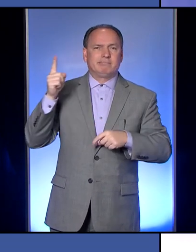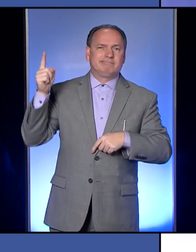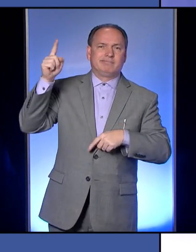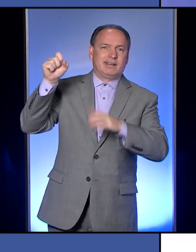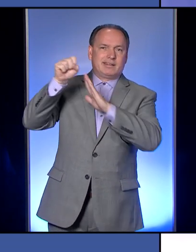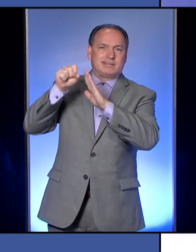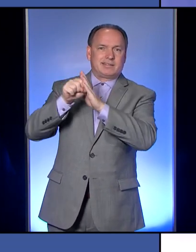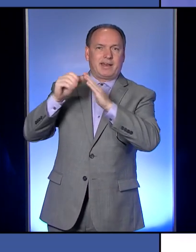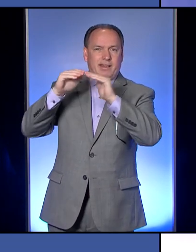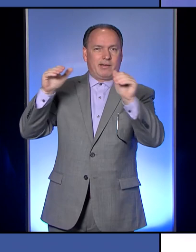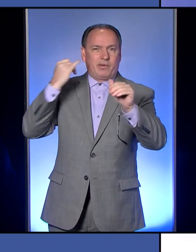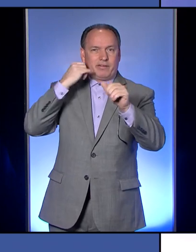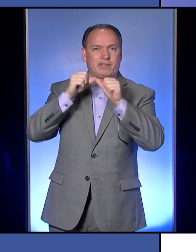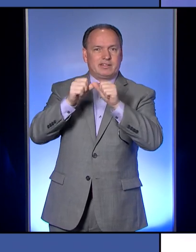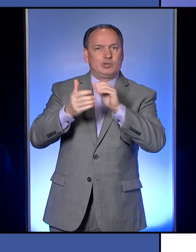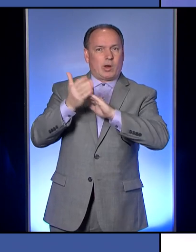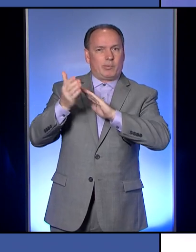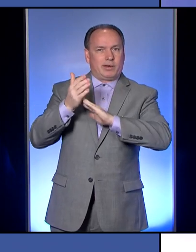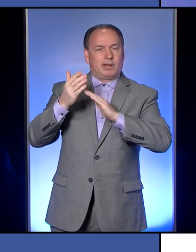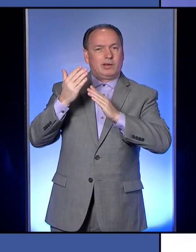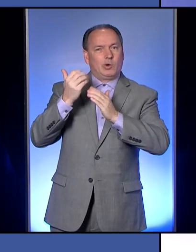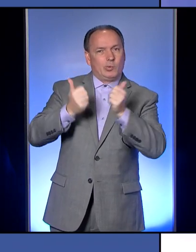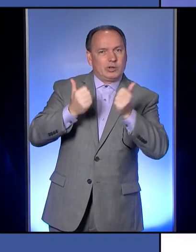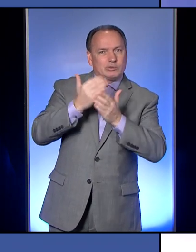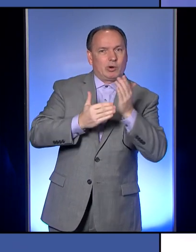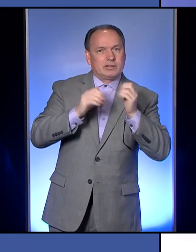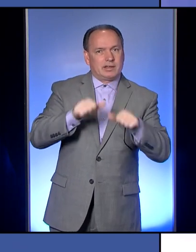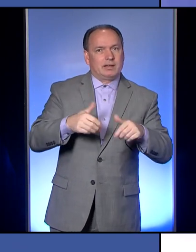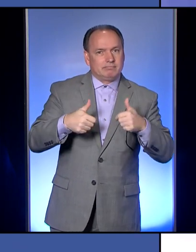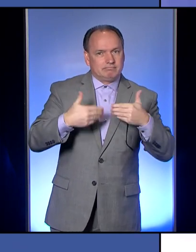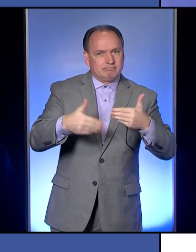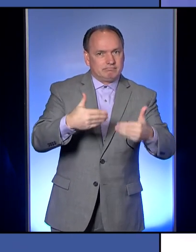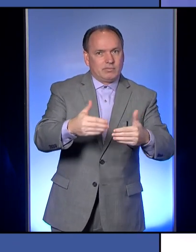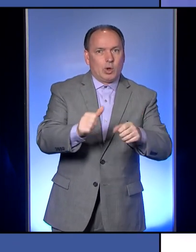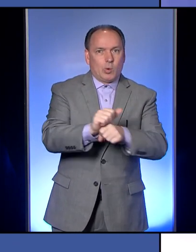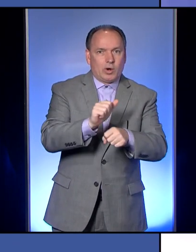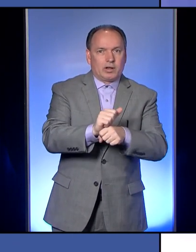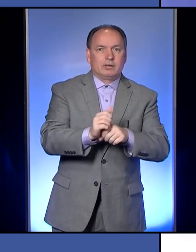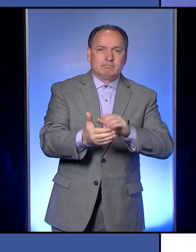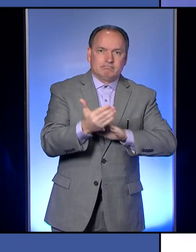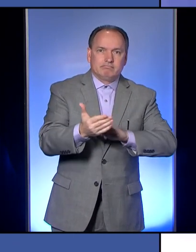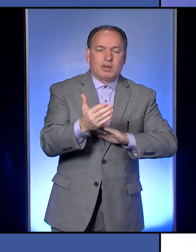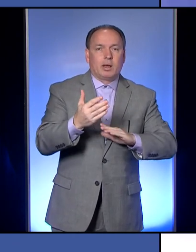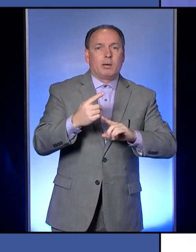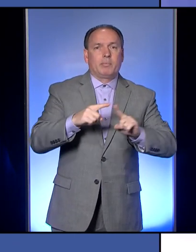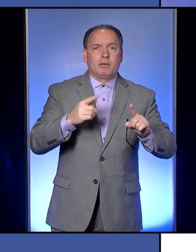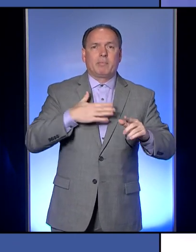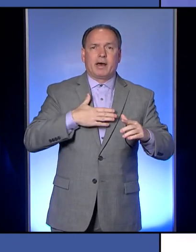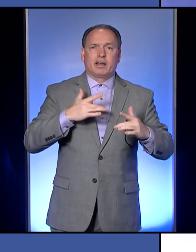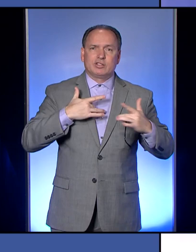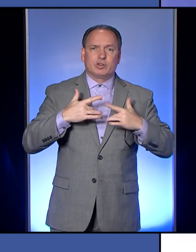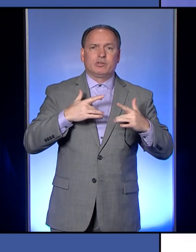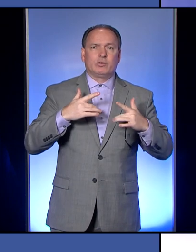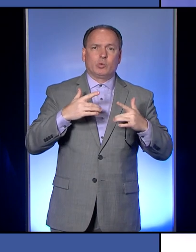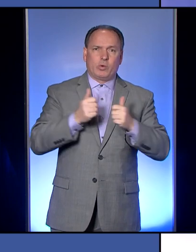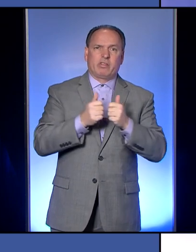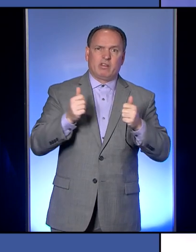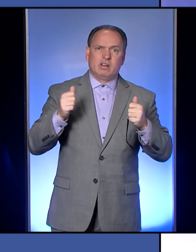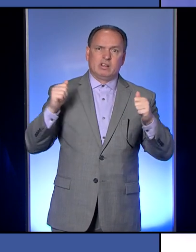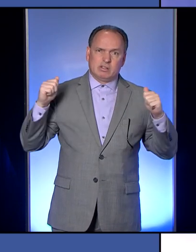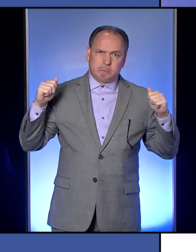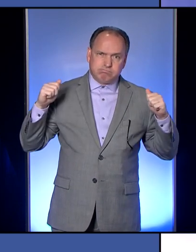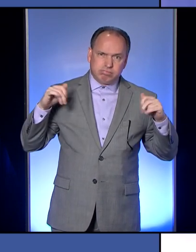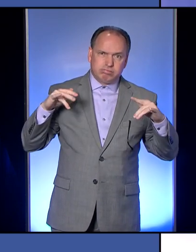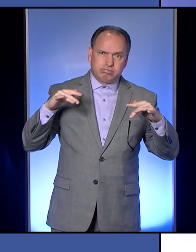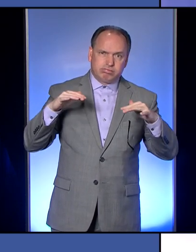continue operating and what parts of their business can continue to operate. But my concern is always, when you bring that many people together, you're just increasing